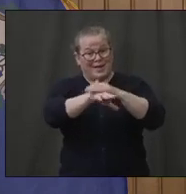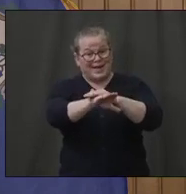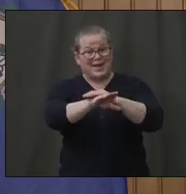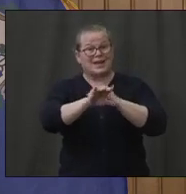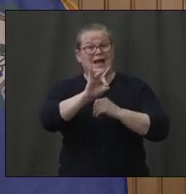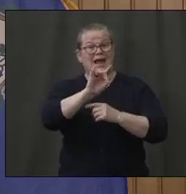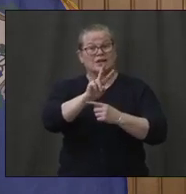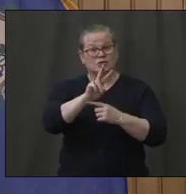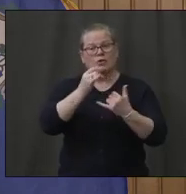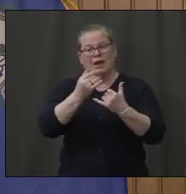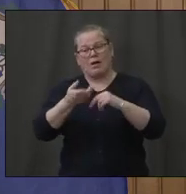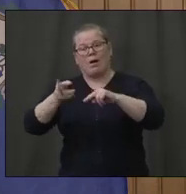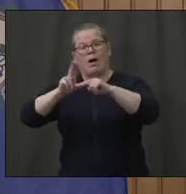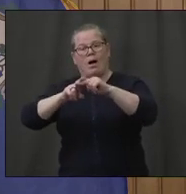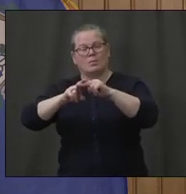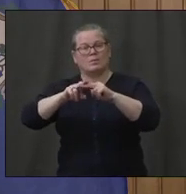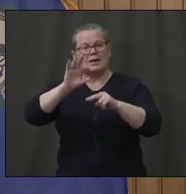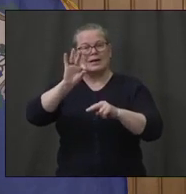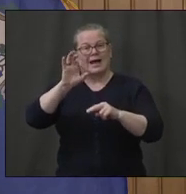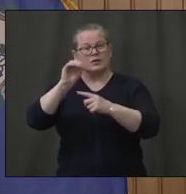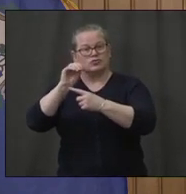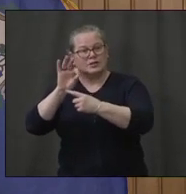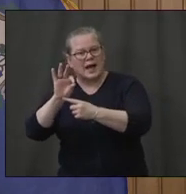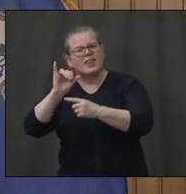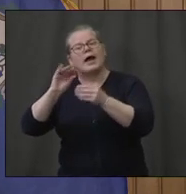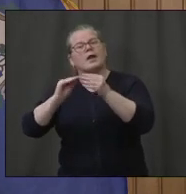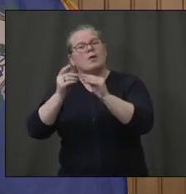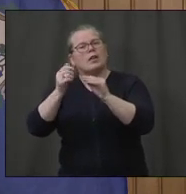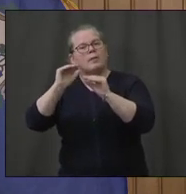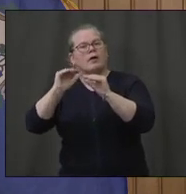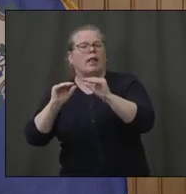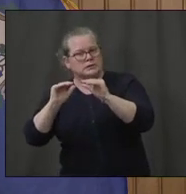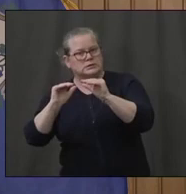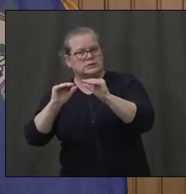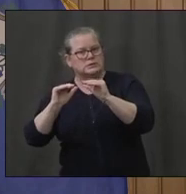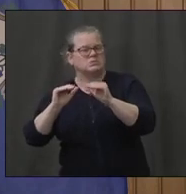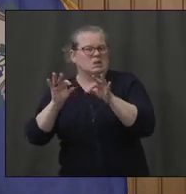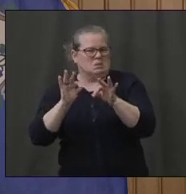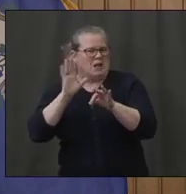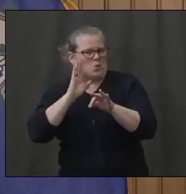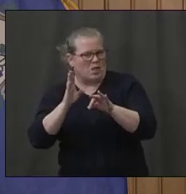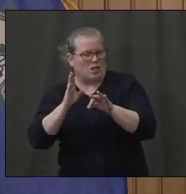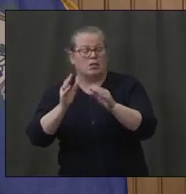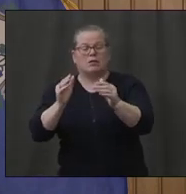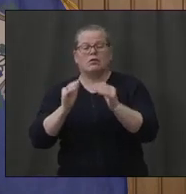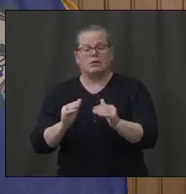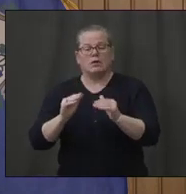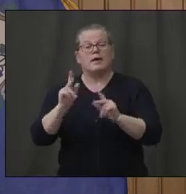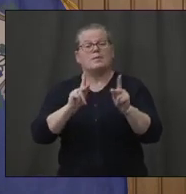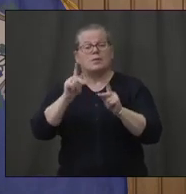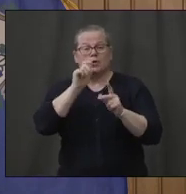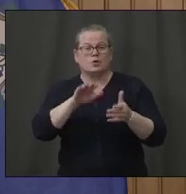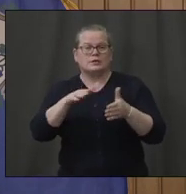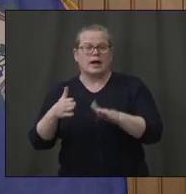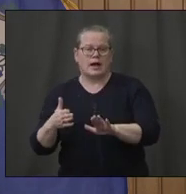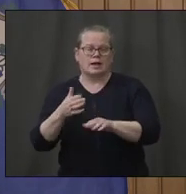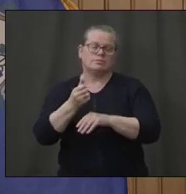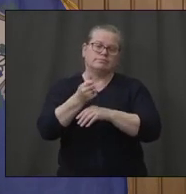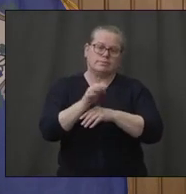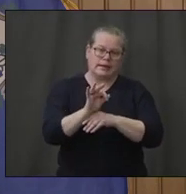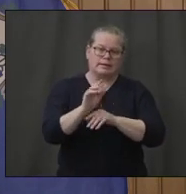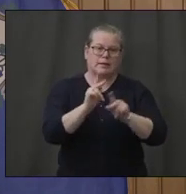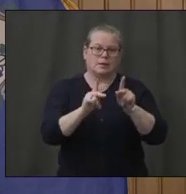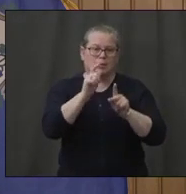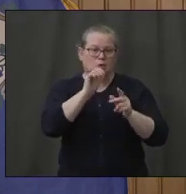now, and we can talk about that in a minute. And fatalities, another 19 poor souls, and up to a total